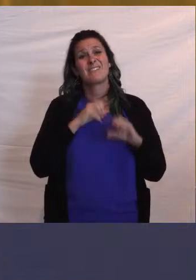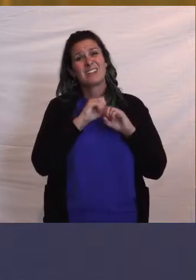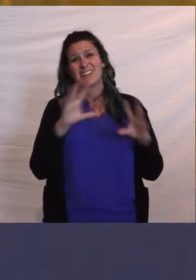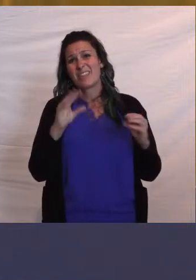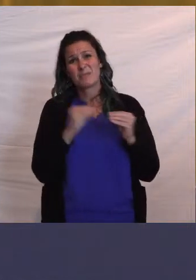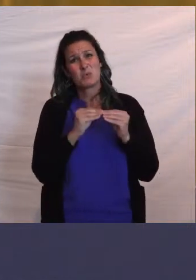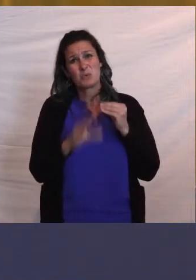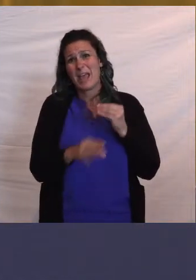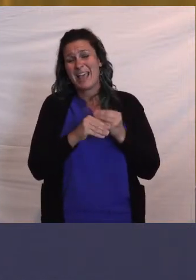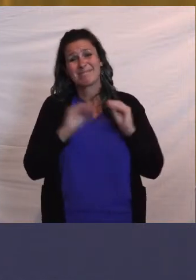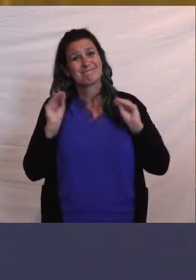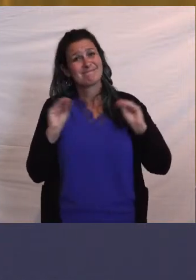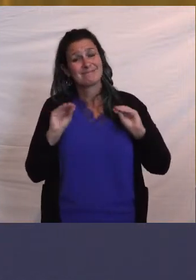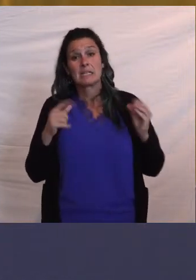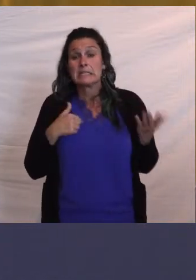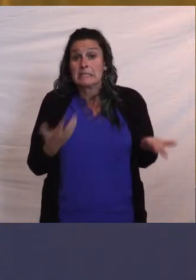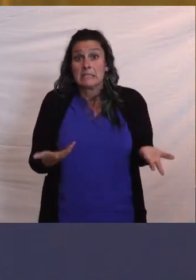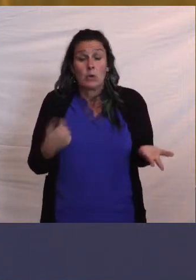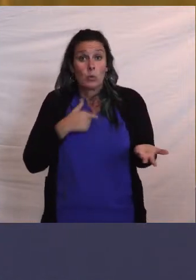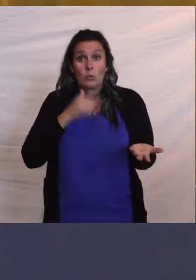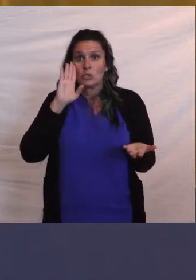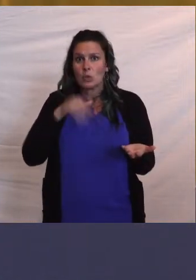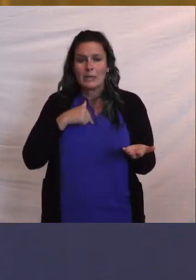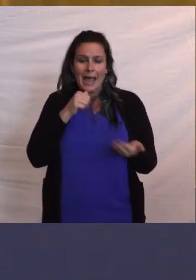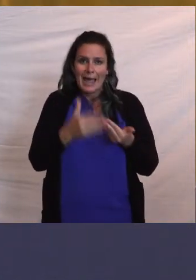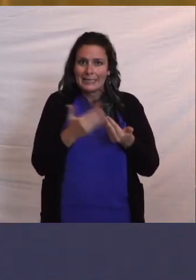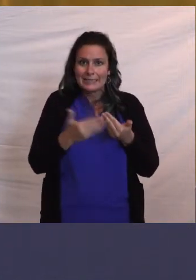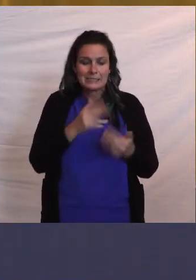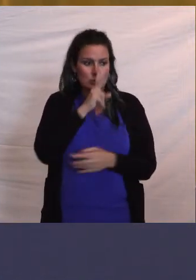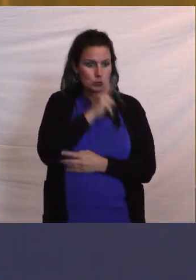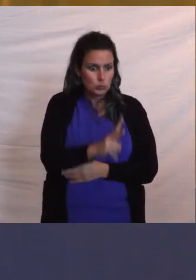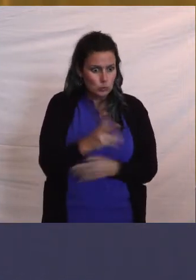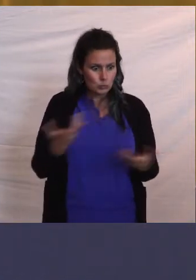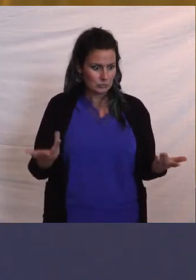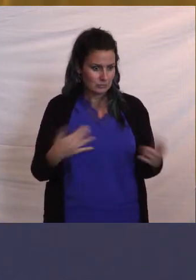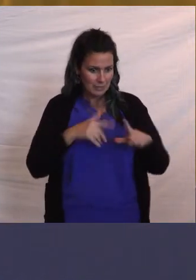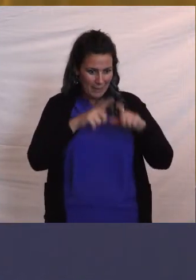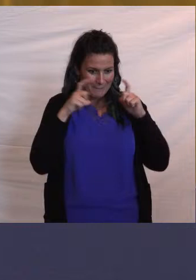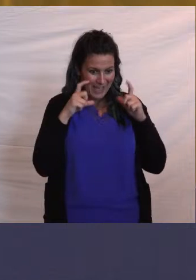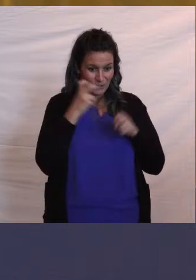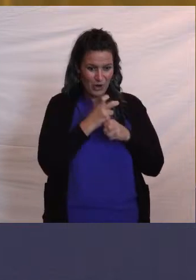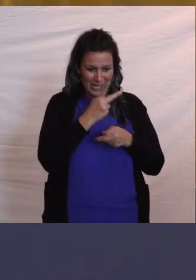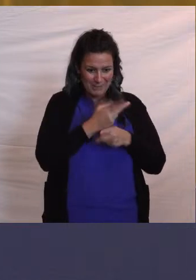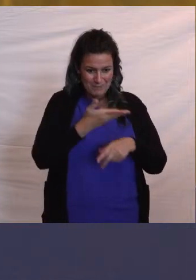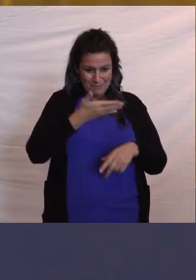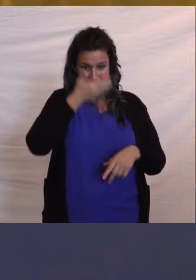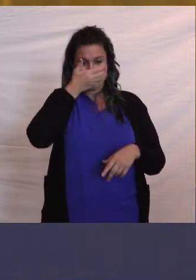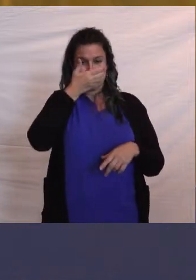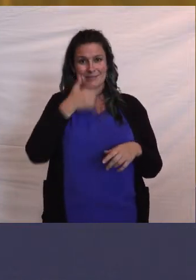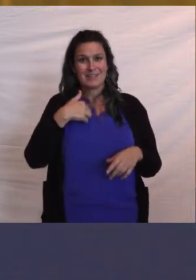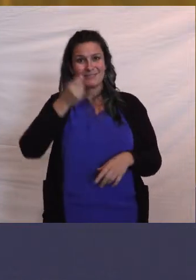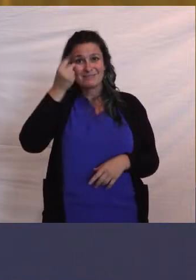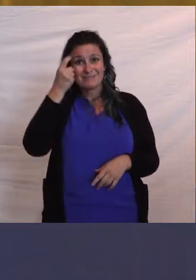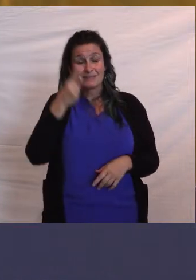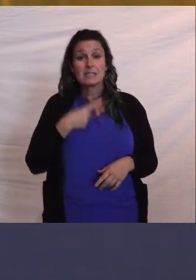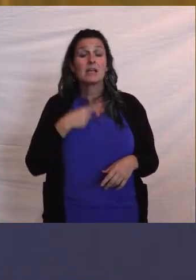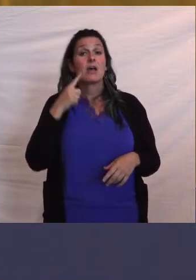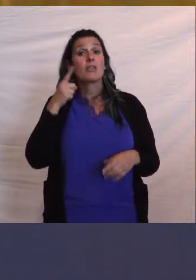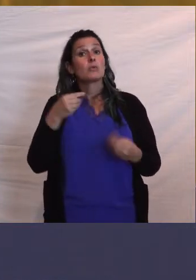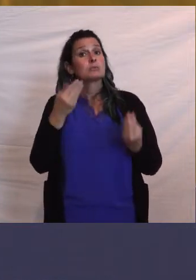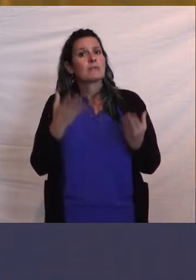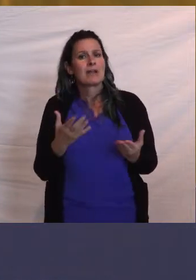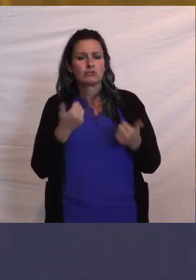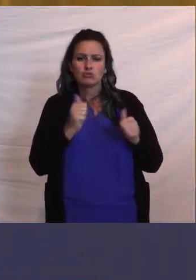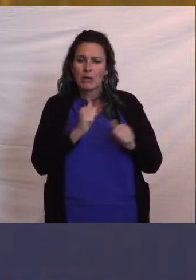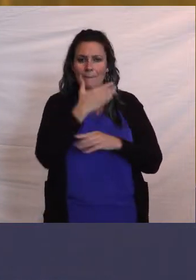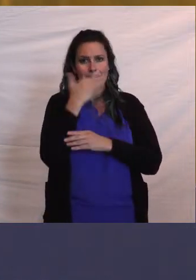add on this. I mean, we know that this is not easy. We know these kids are 2 in some cases. These providers are overwhelmingly